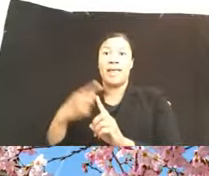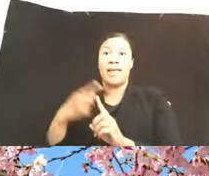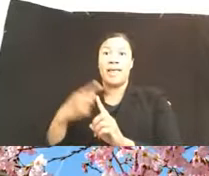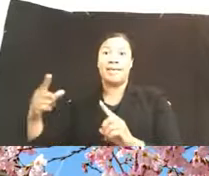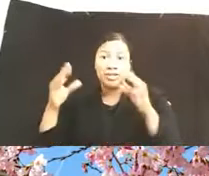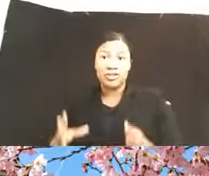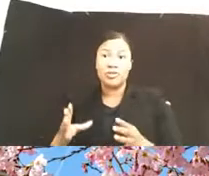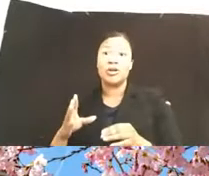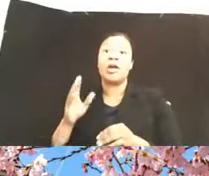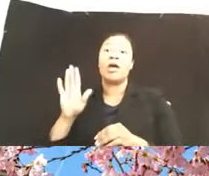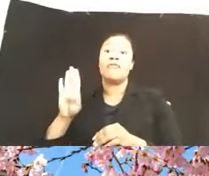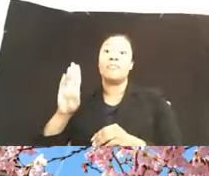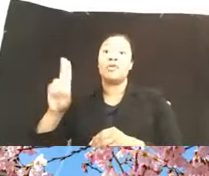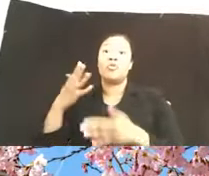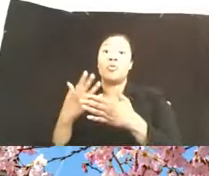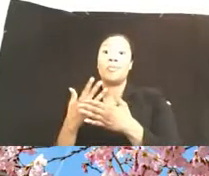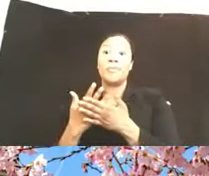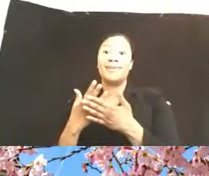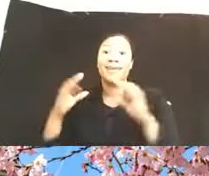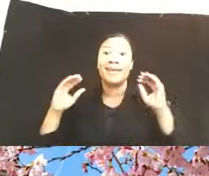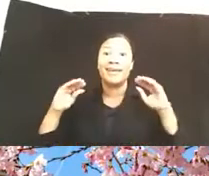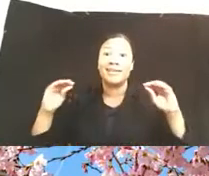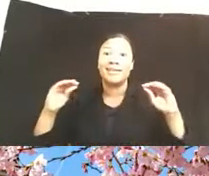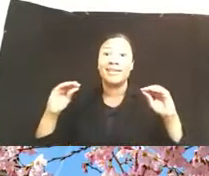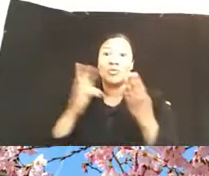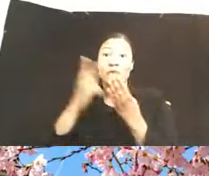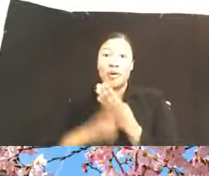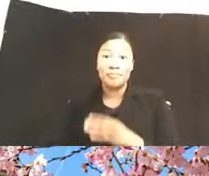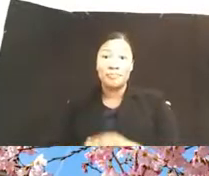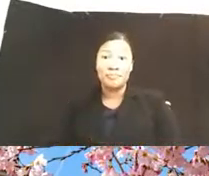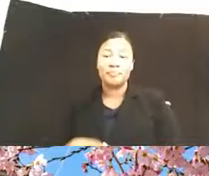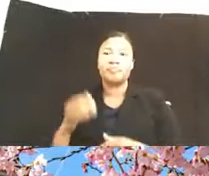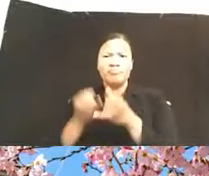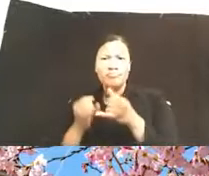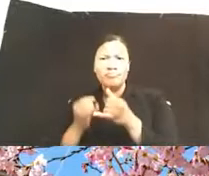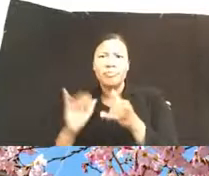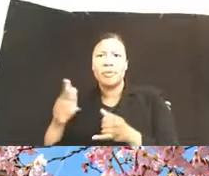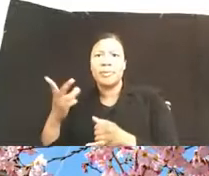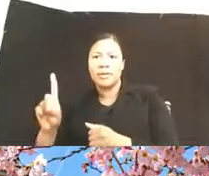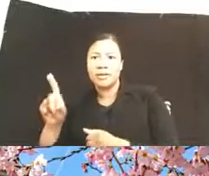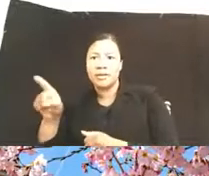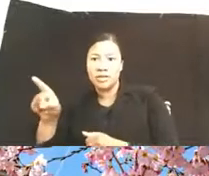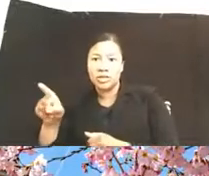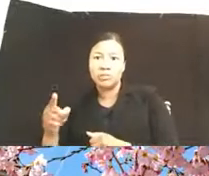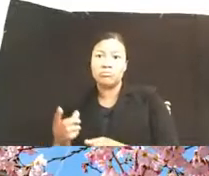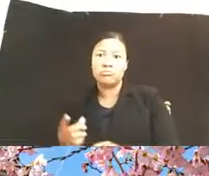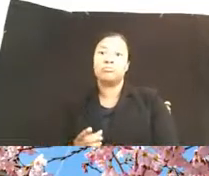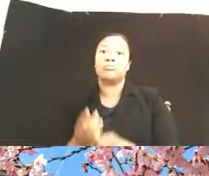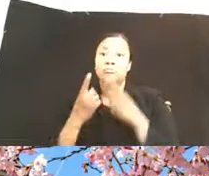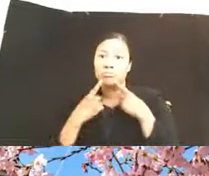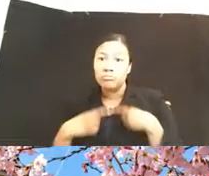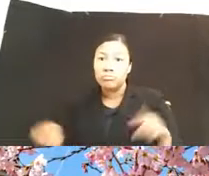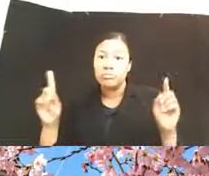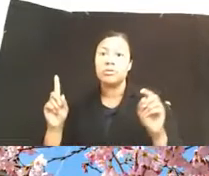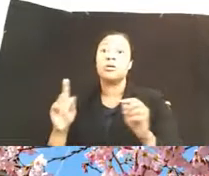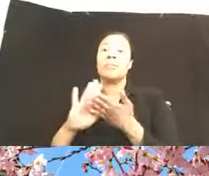Program. Toward the end of her doctoral studies, Dr. Hall won the Association for Feminist Anthropology's Best Graduate